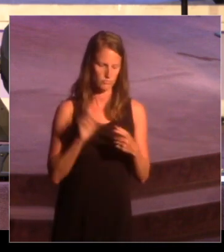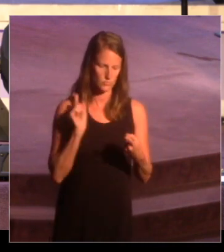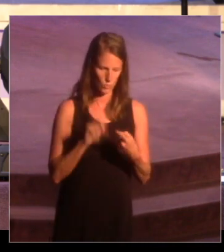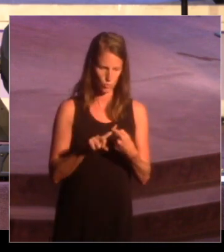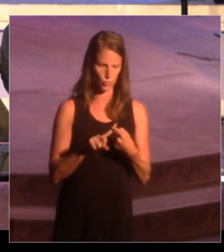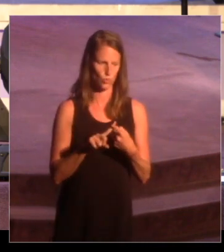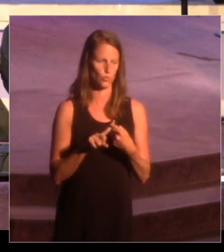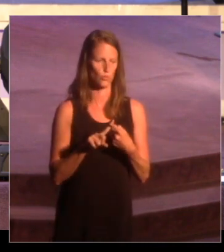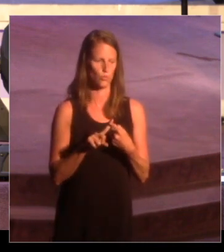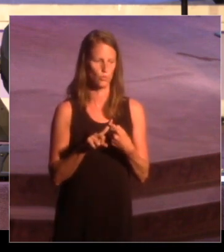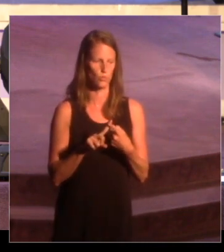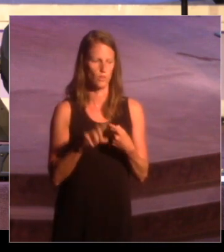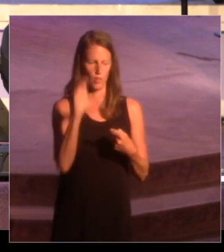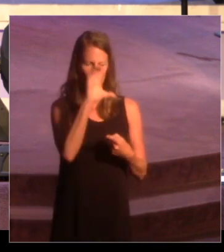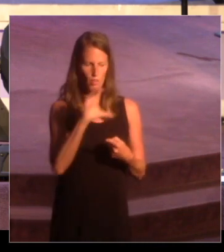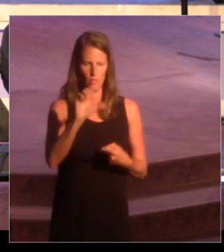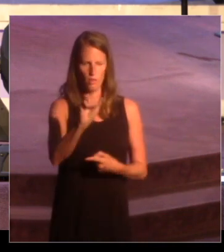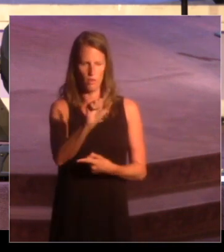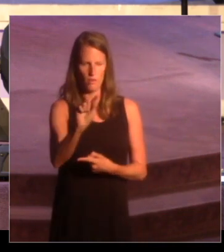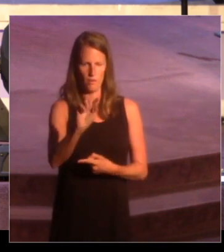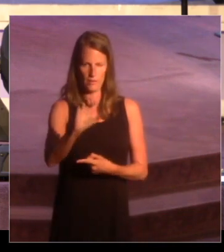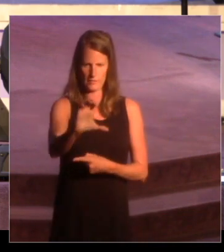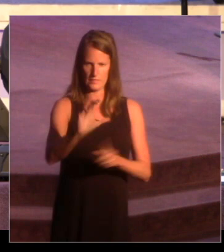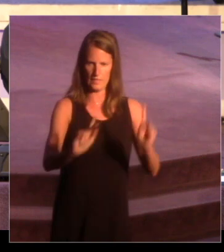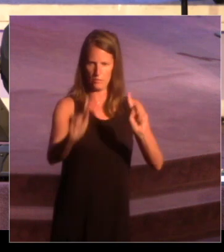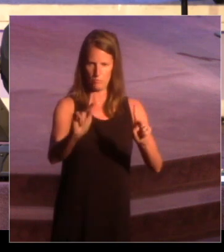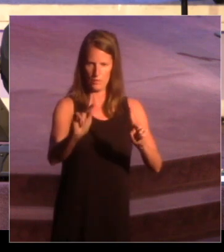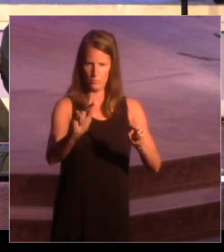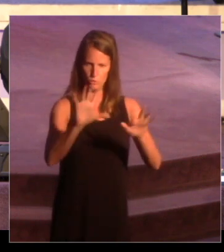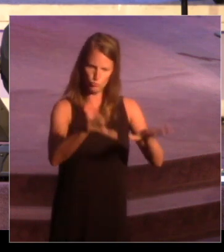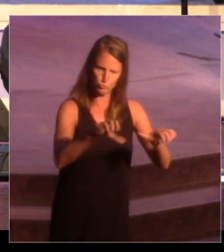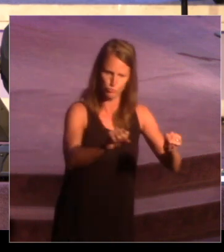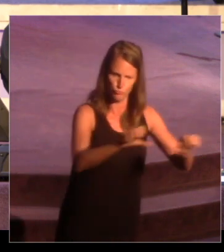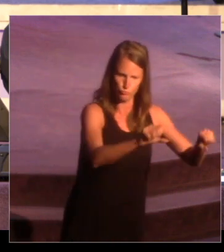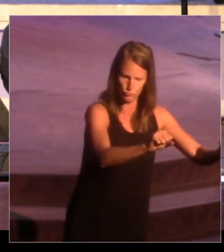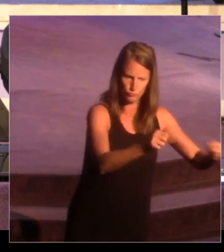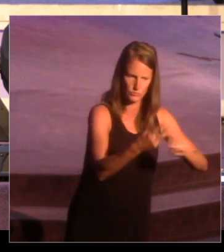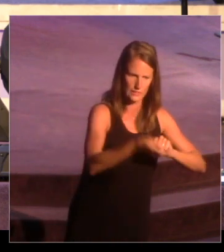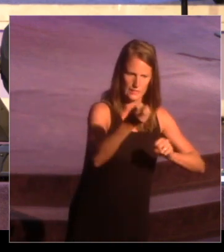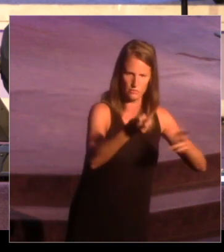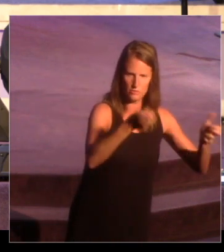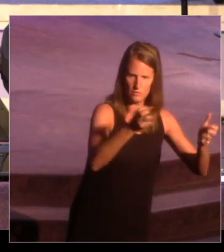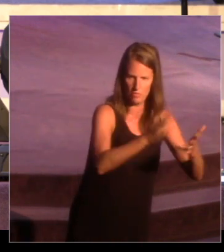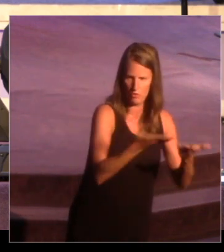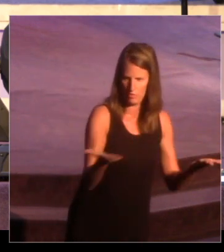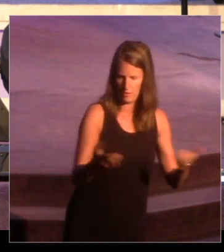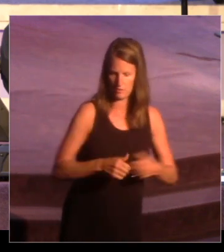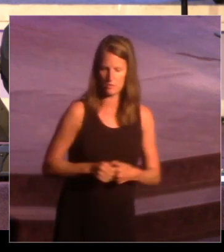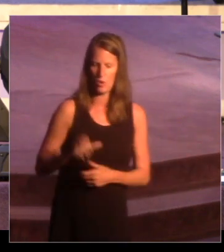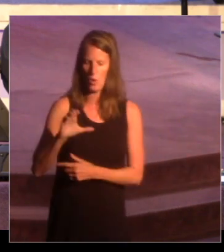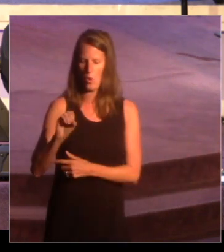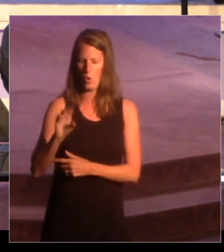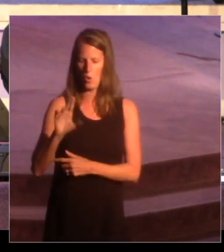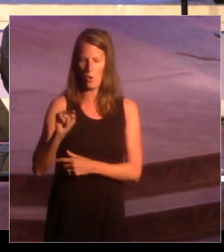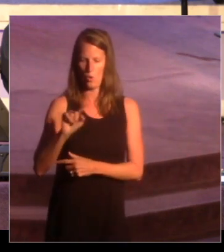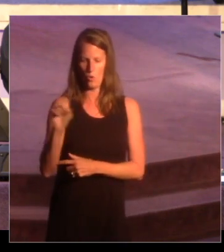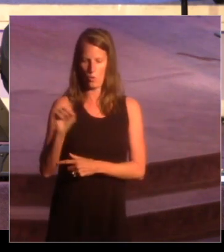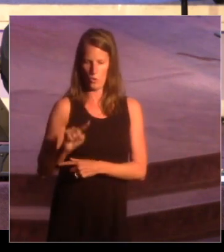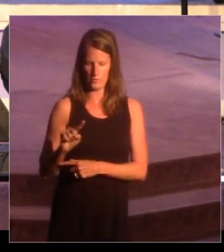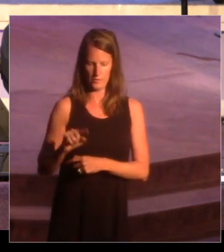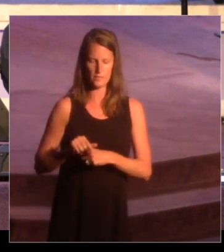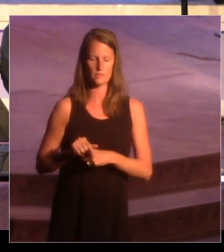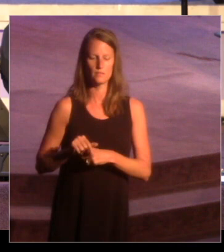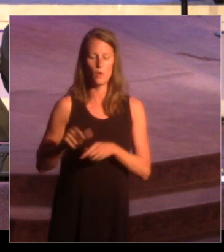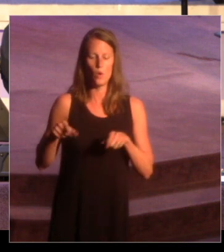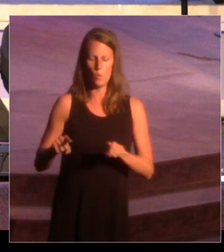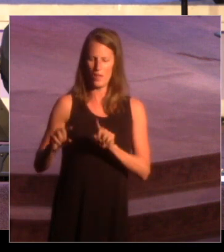to go to the Aztecs to conquer them, defeat them, and steal their vast treasures. Well, Cortez, as he was preparing for the